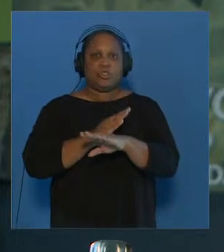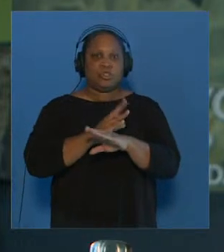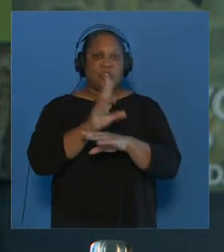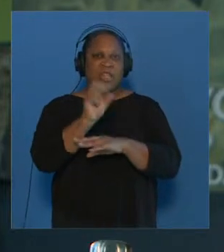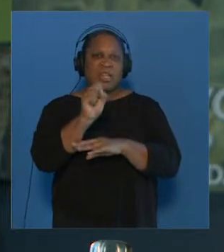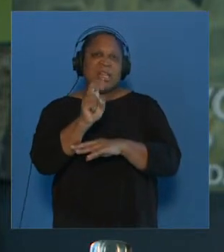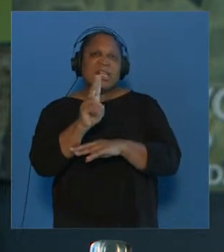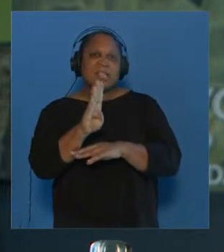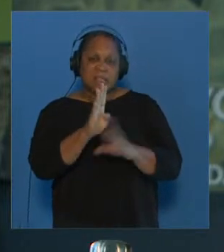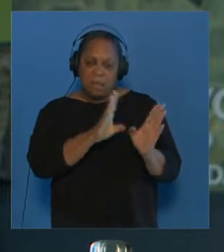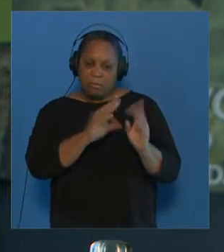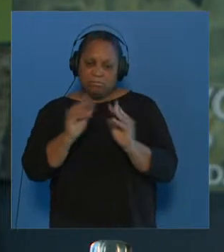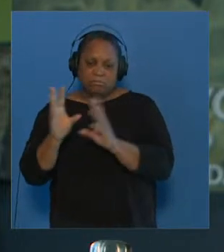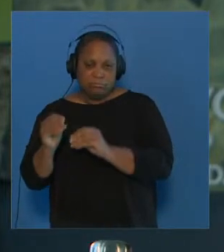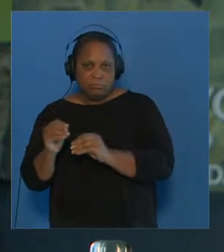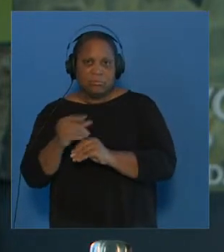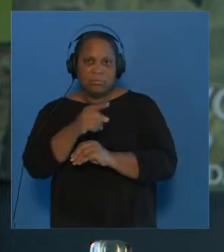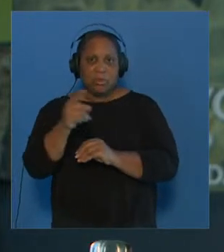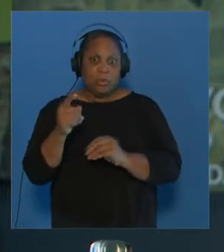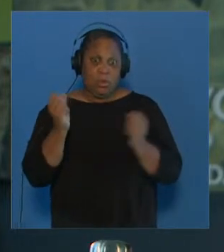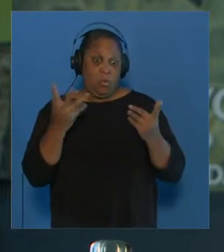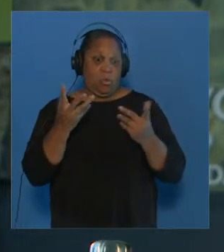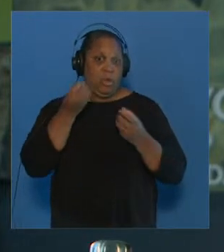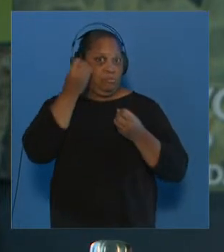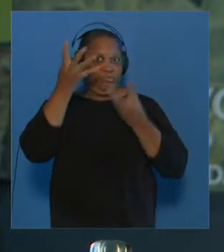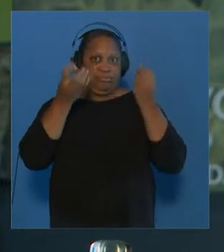meets. All of us have an opportunity to express our views.